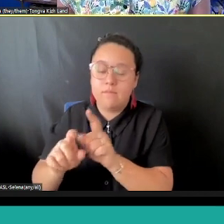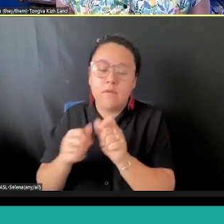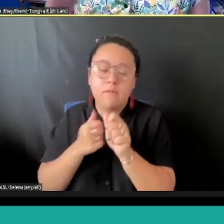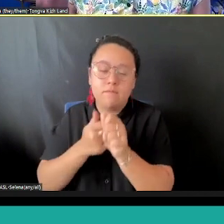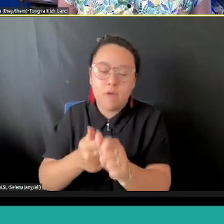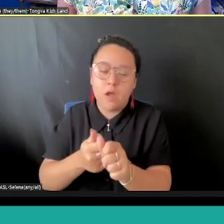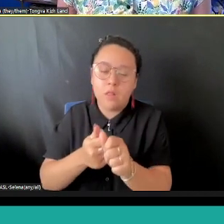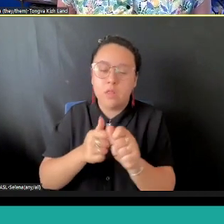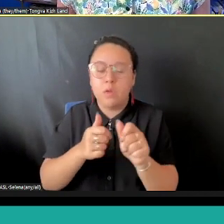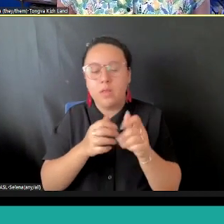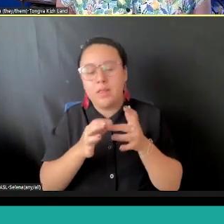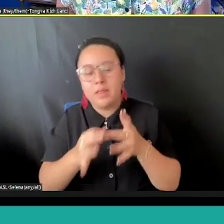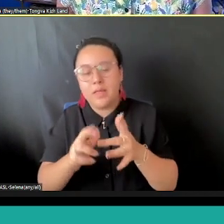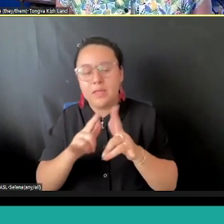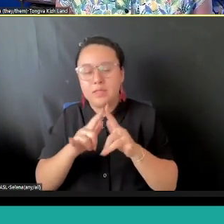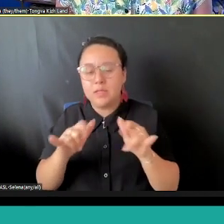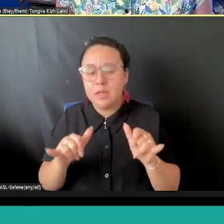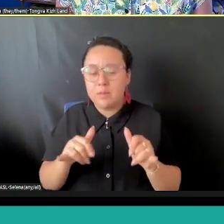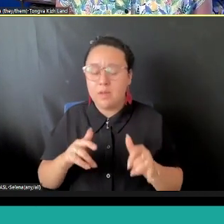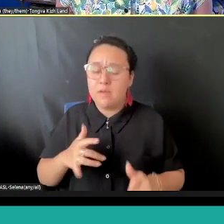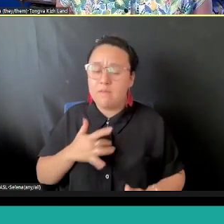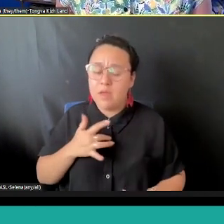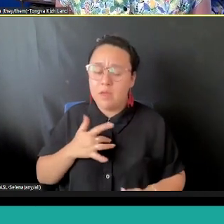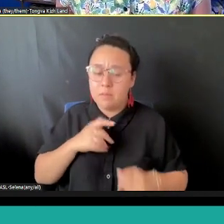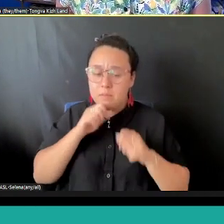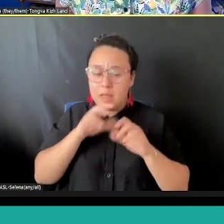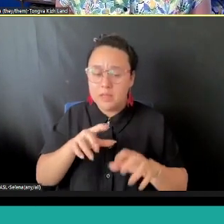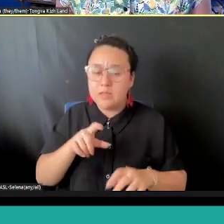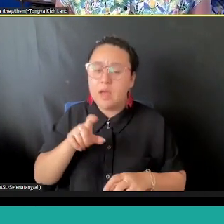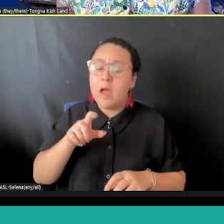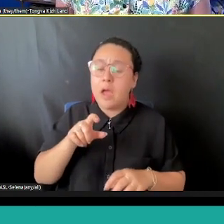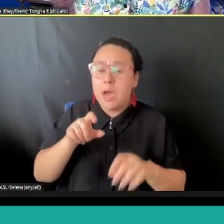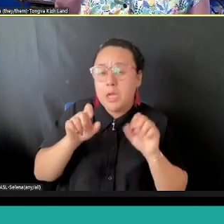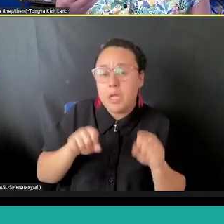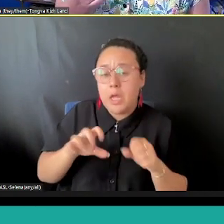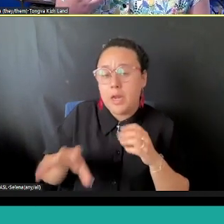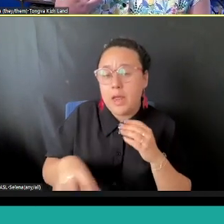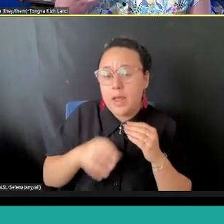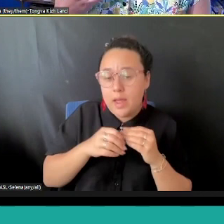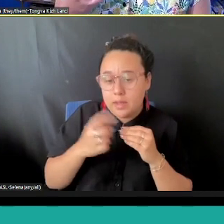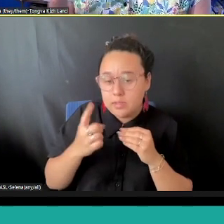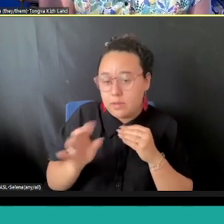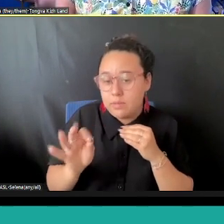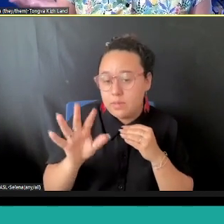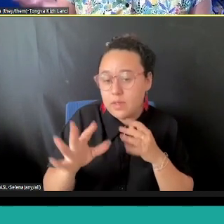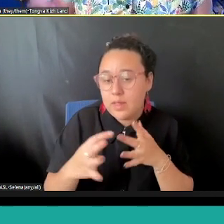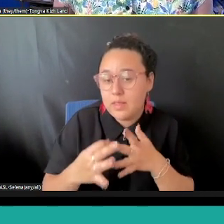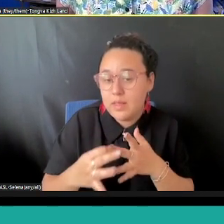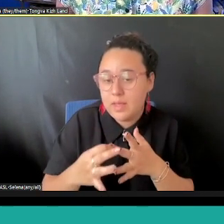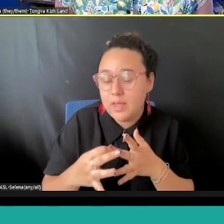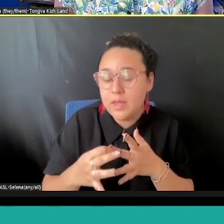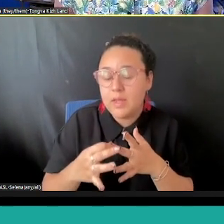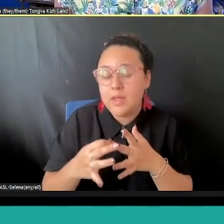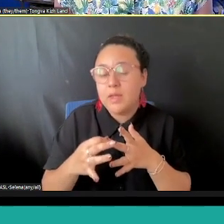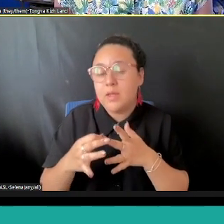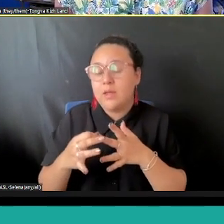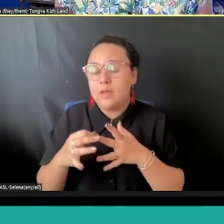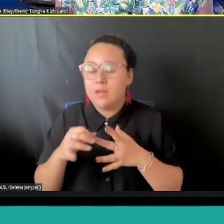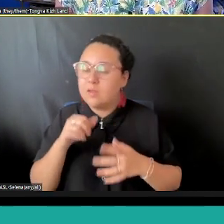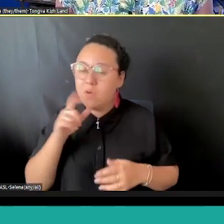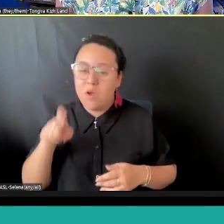actually I can offer something into the conversation. I don't always have to follow, but then there's times where maybe I do need to